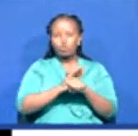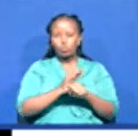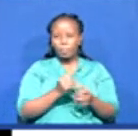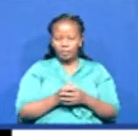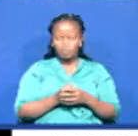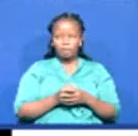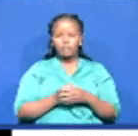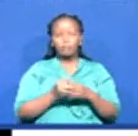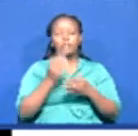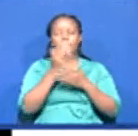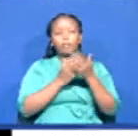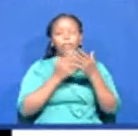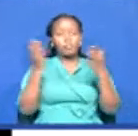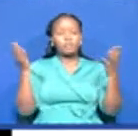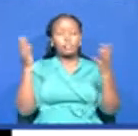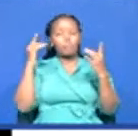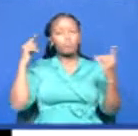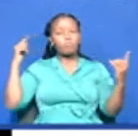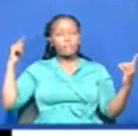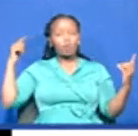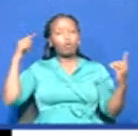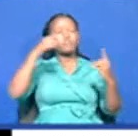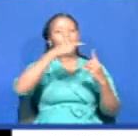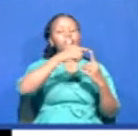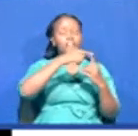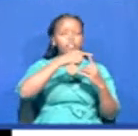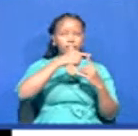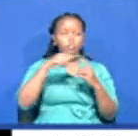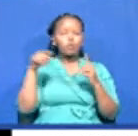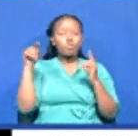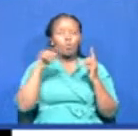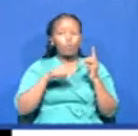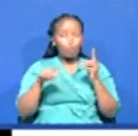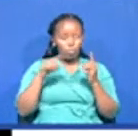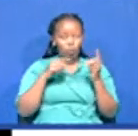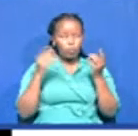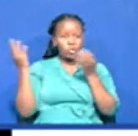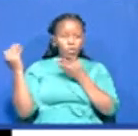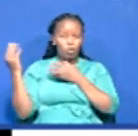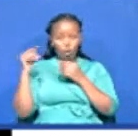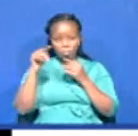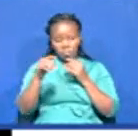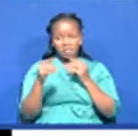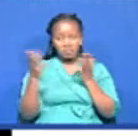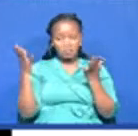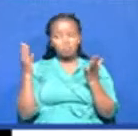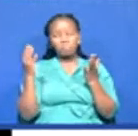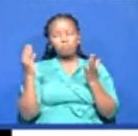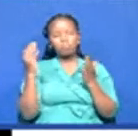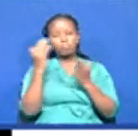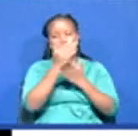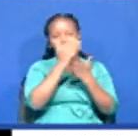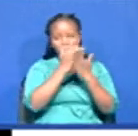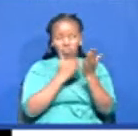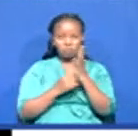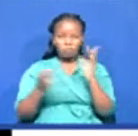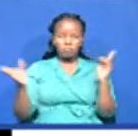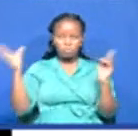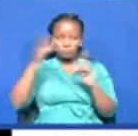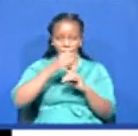Some of the objectives, of course, that we hope this initiative will be able to achieve